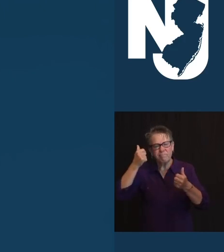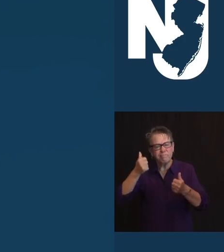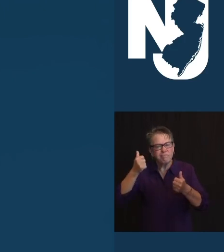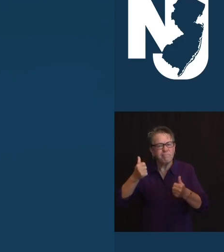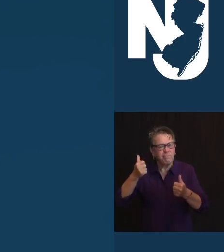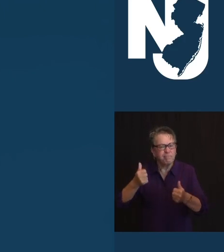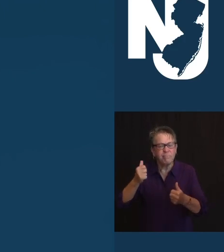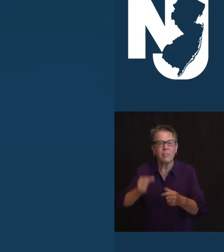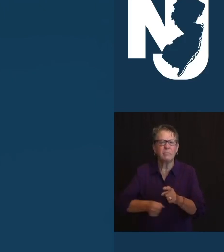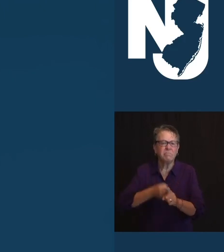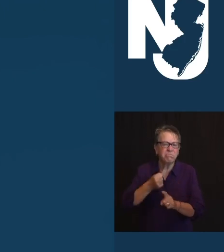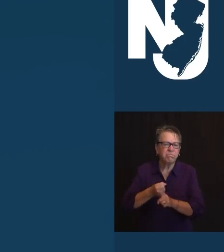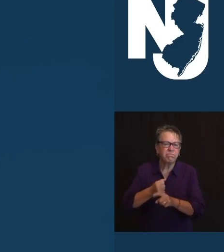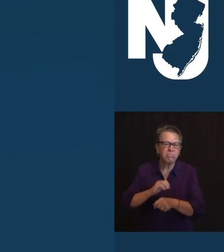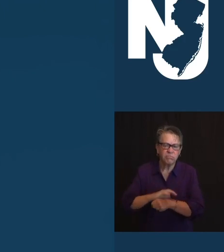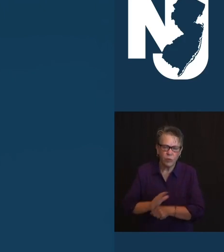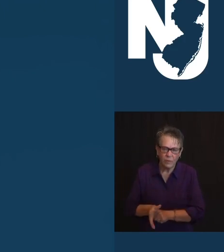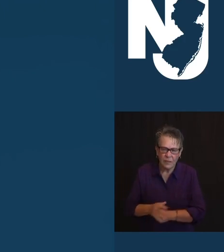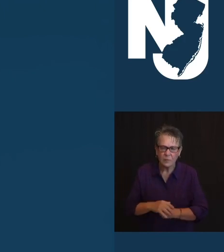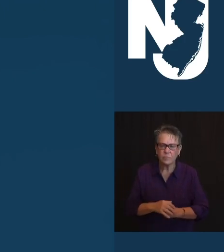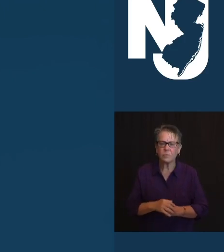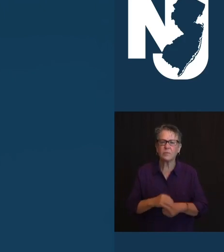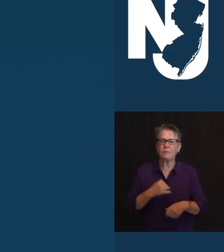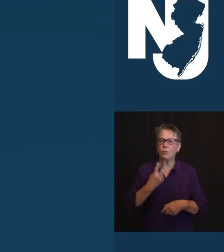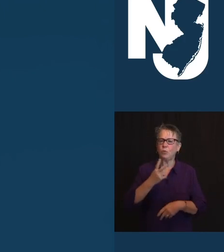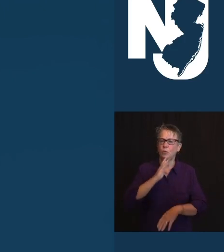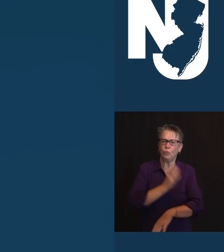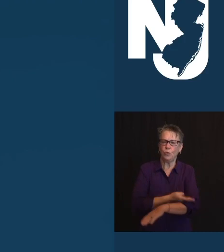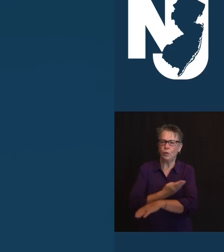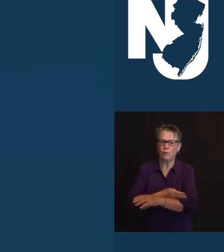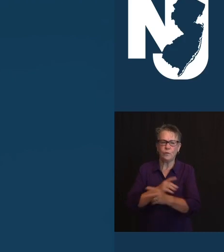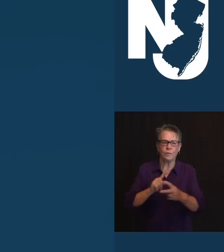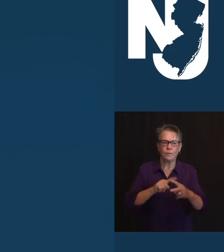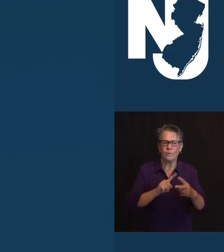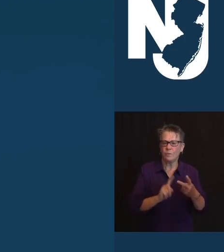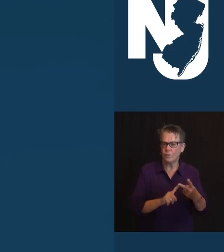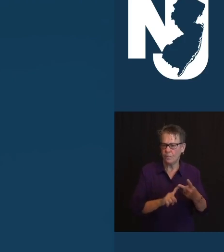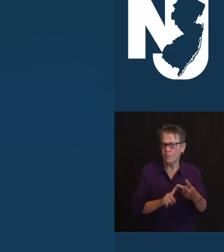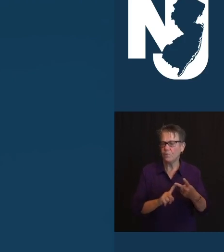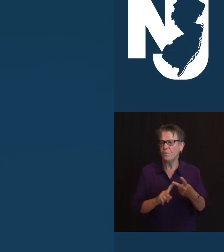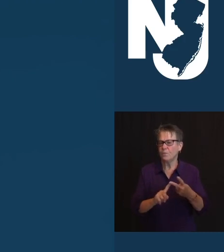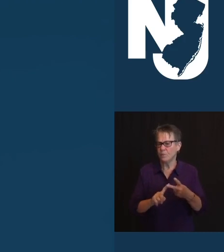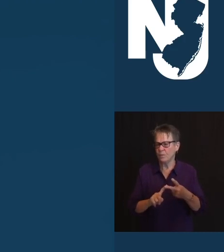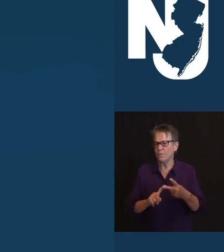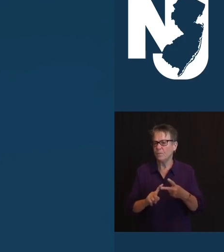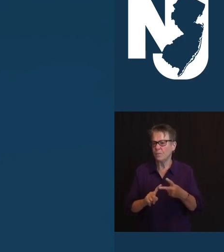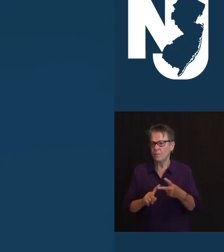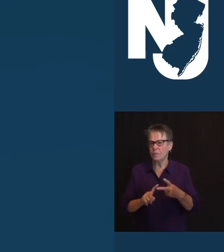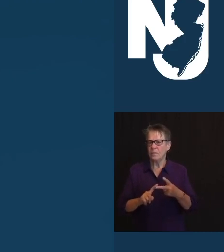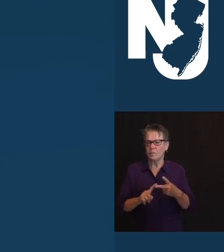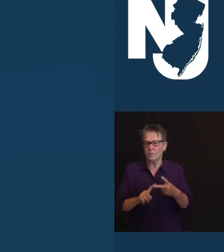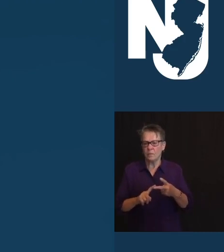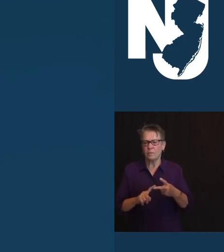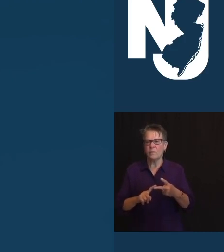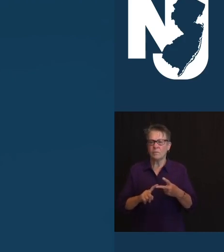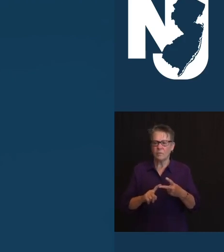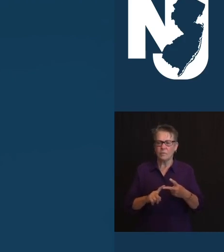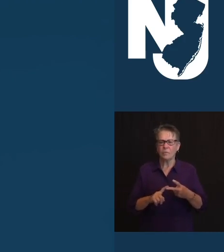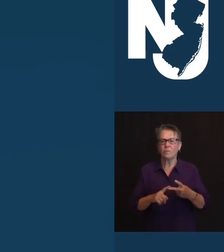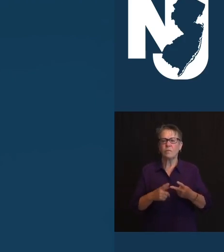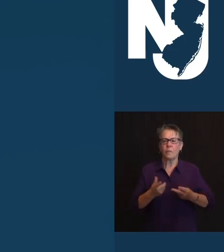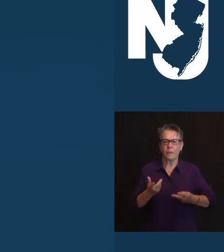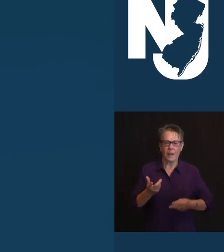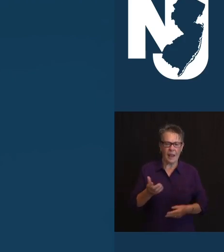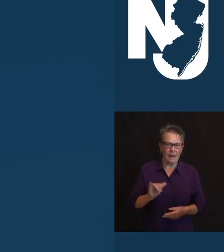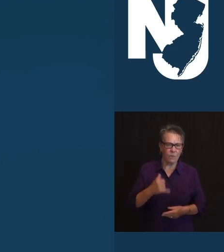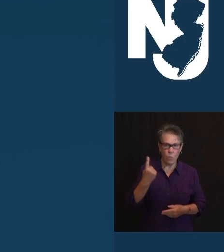the honor of speaking with each of them on Friday, and Nancy's husband, David, and Estelle's son, Ken, who lives in Long